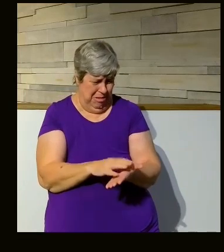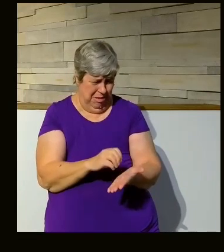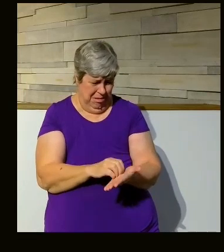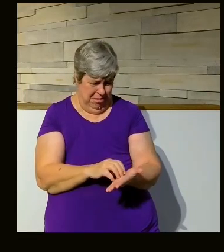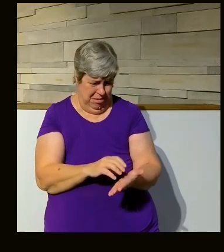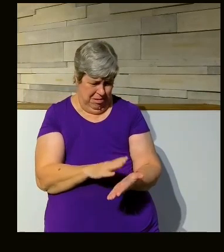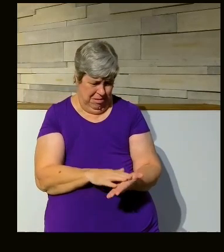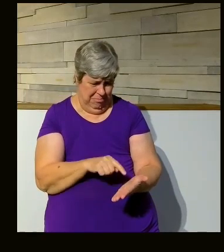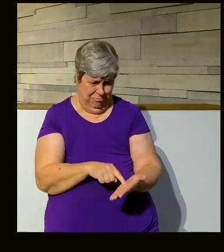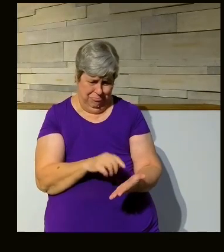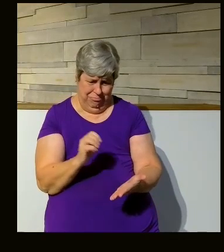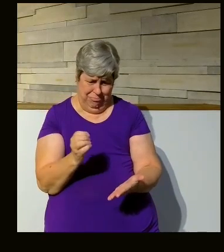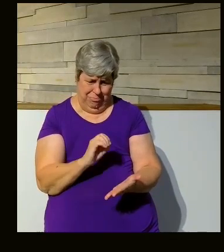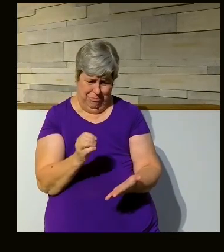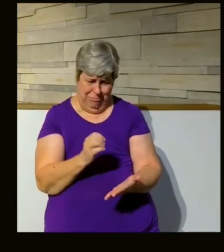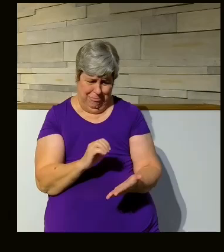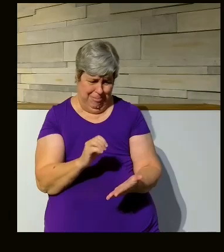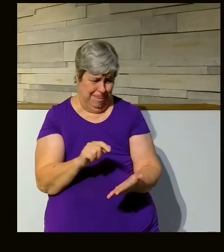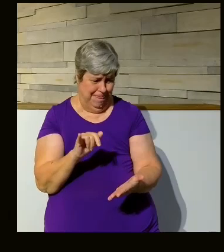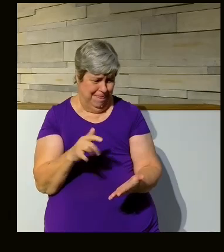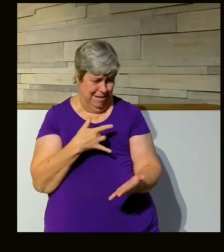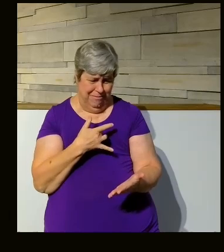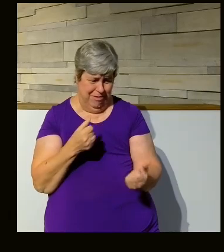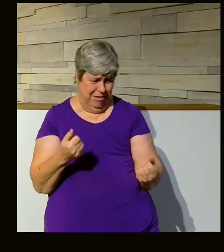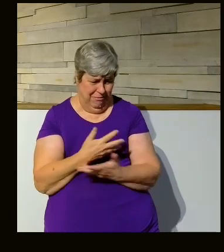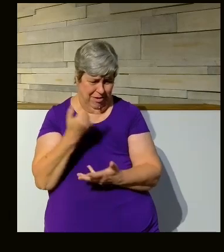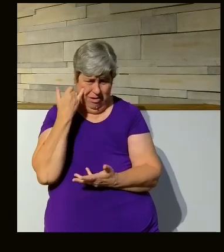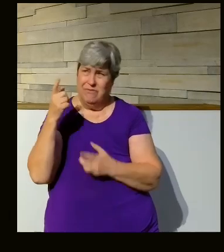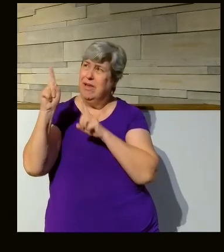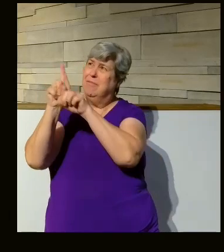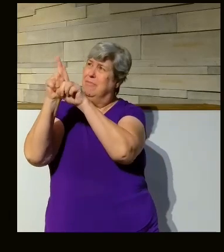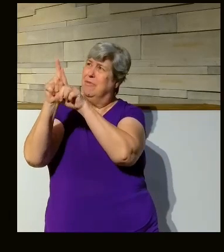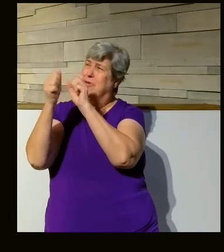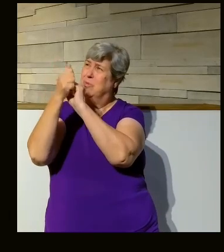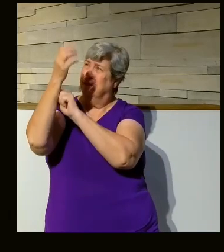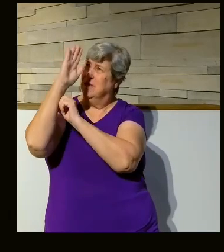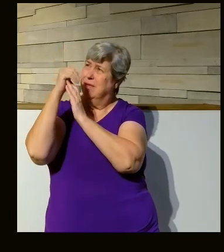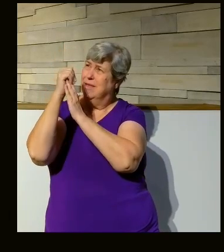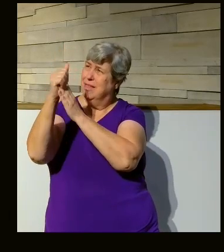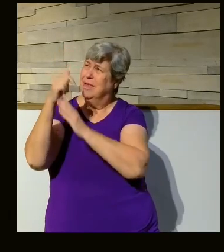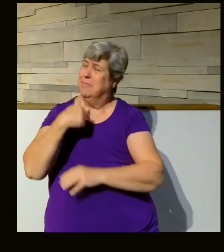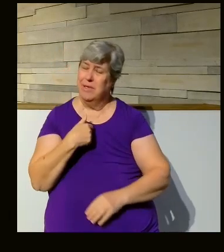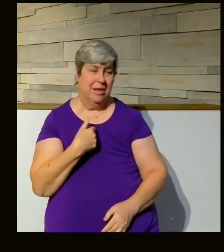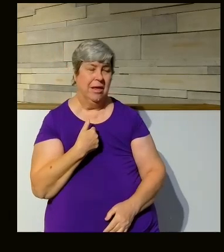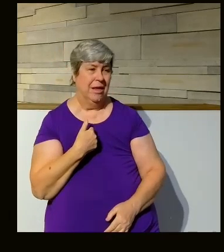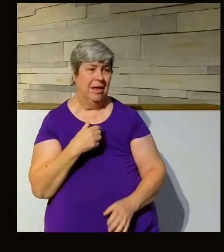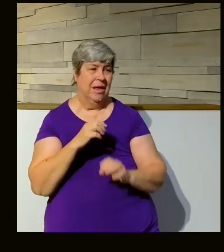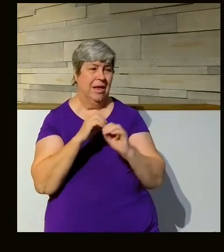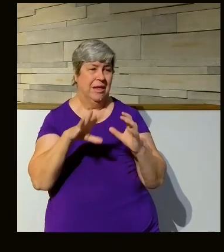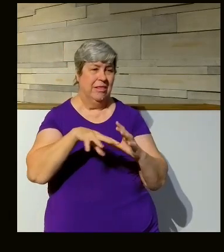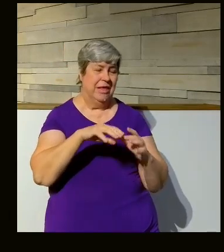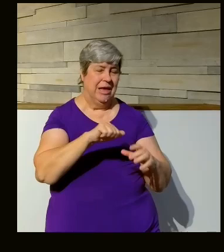there's nothing we can write down that we need to be afraid of if we're walking with the Lord. God is with you. Nothing outside